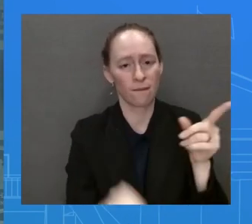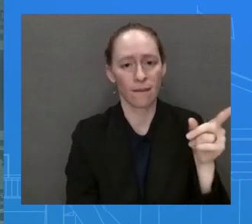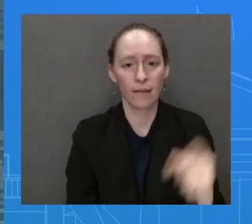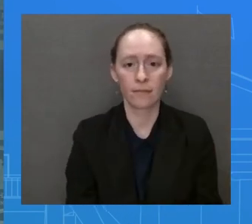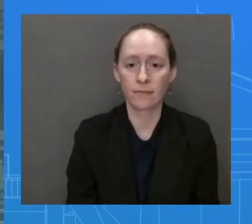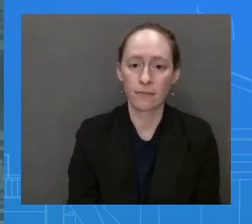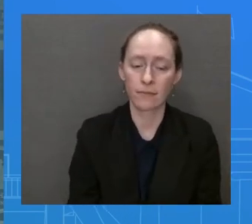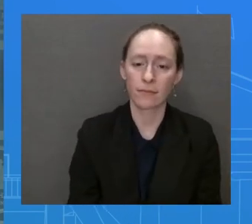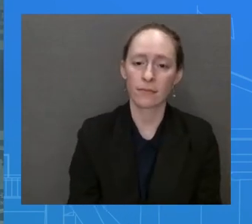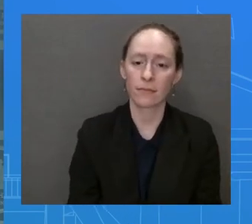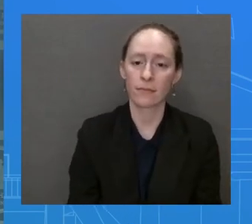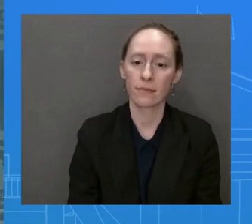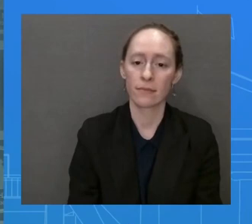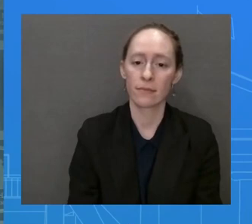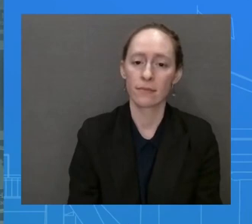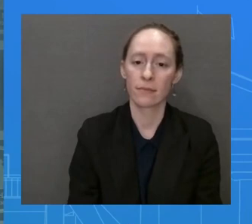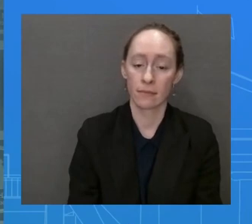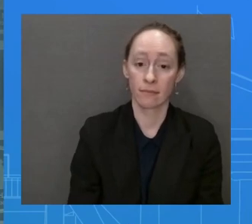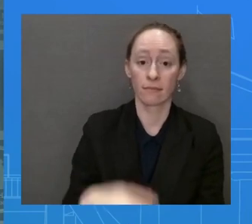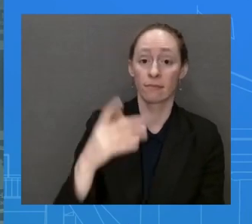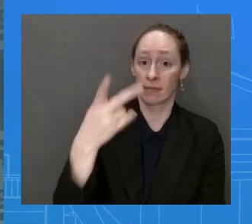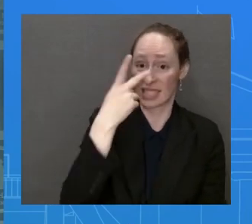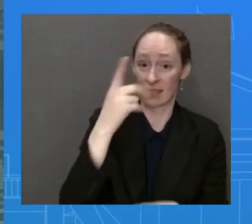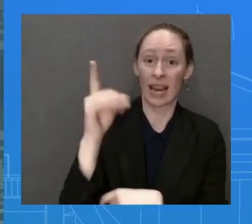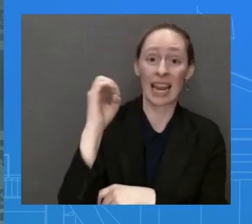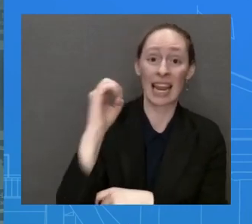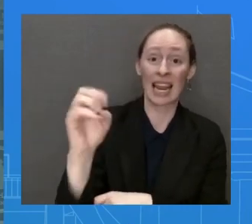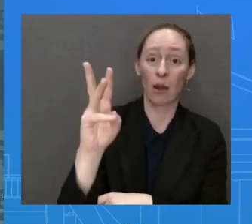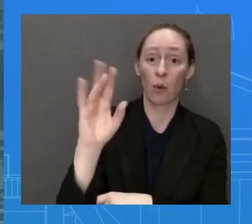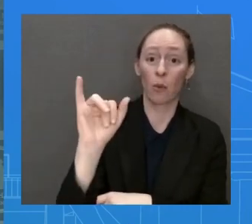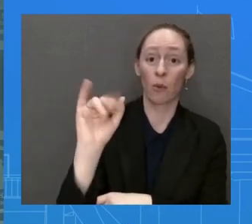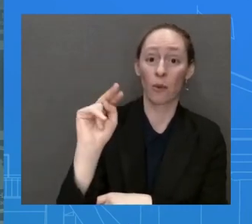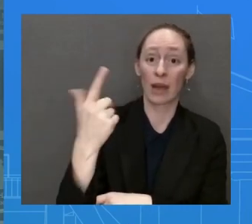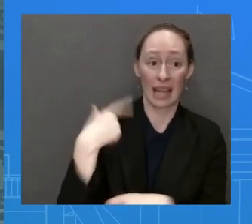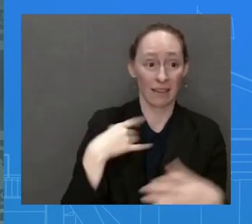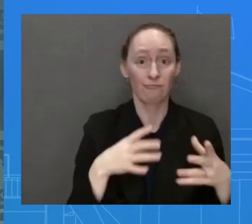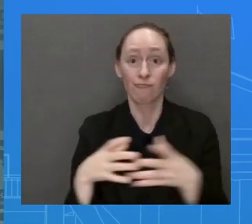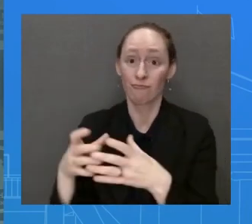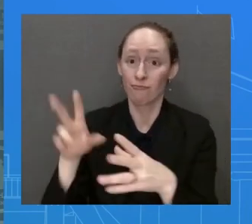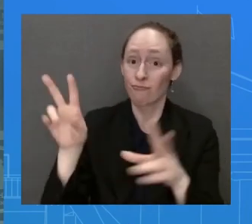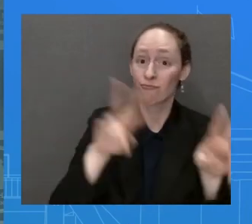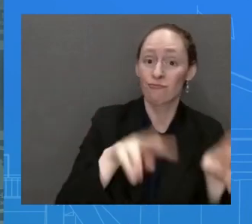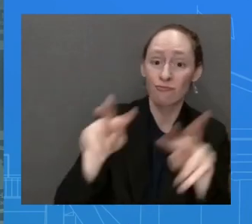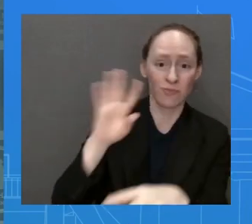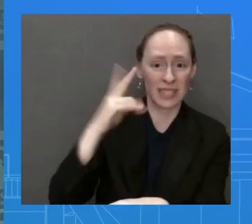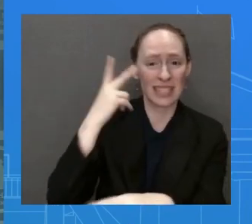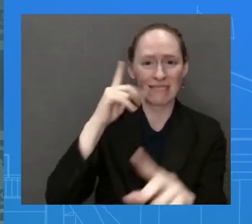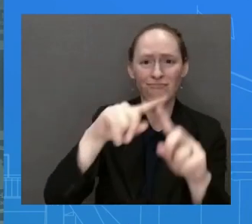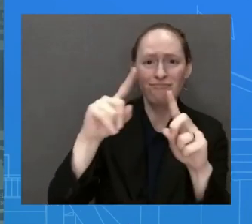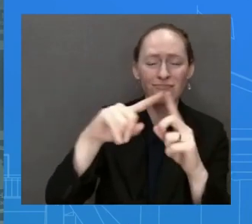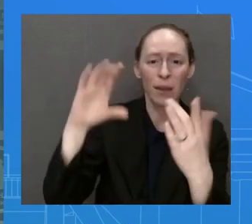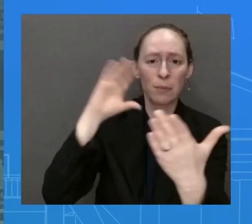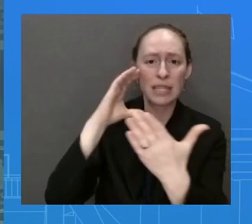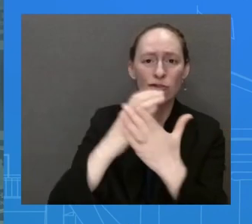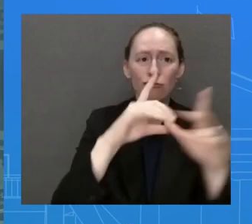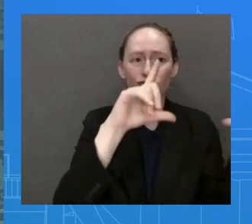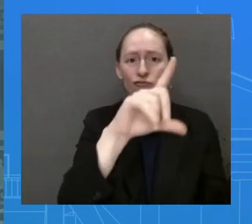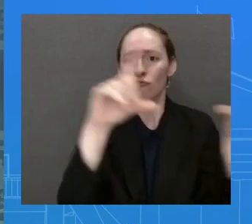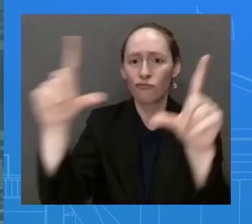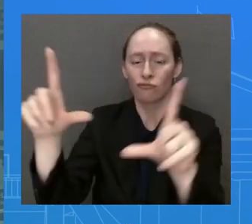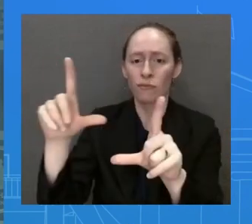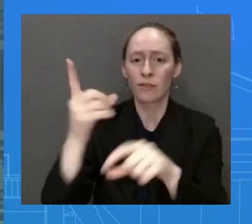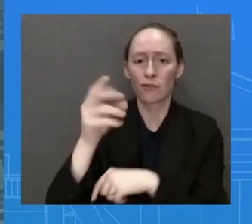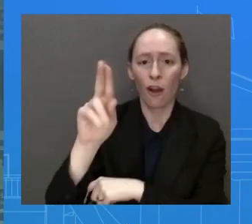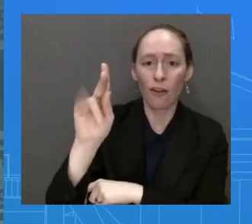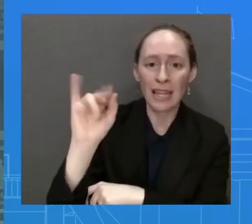with Lyndon Johnson, meeting with other civil rights leaders, hashing out voting rights in the White House. And so the fact that we are still